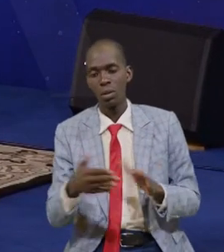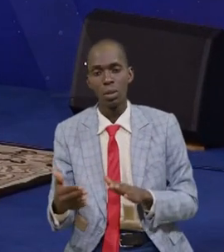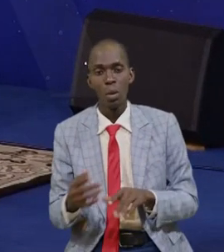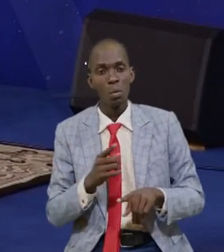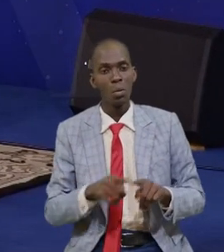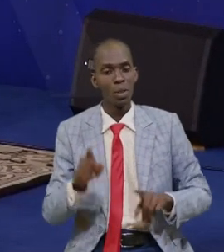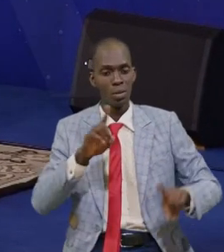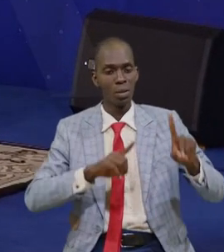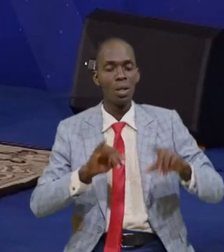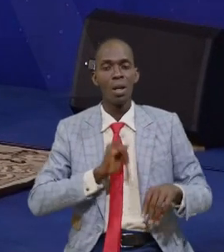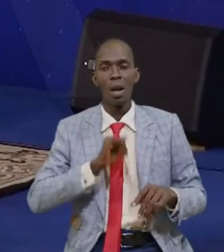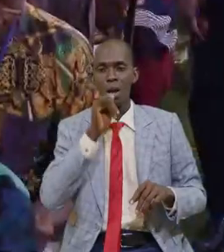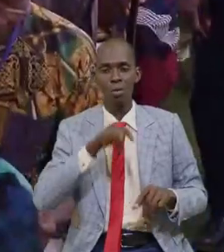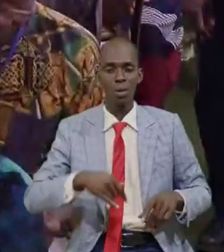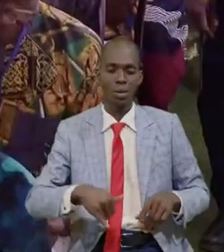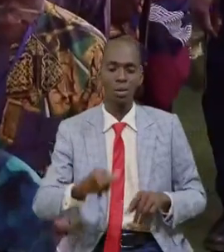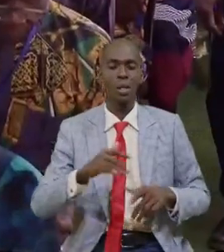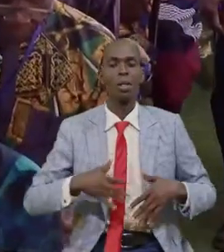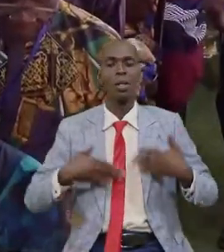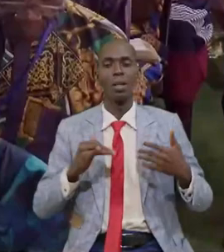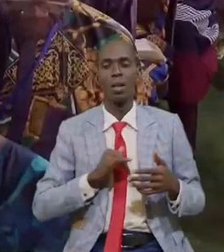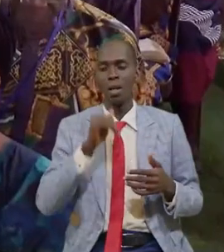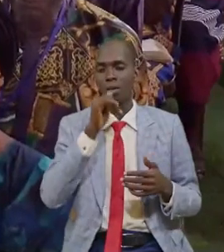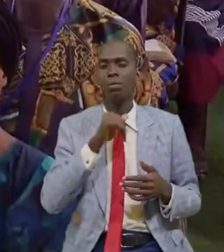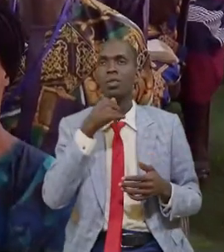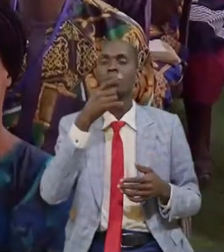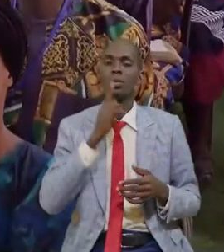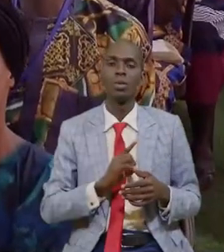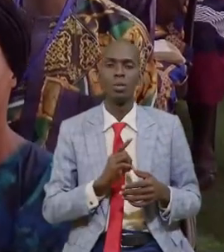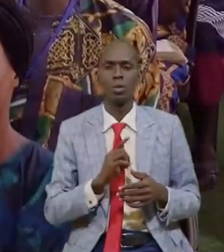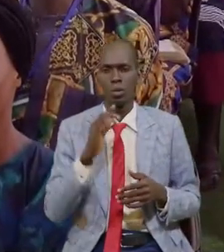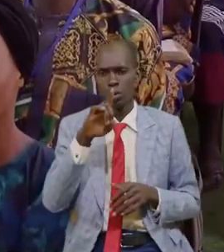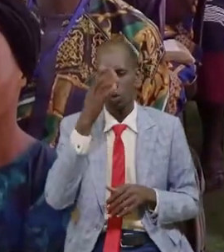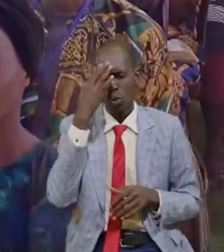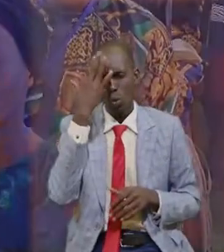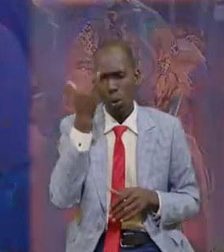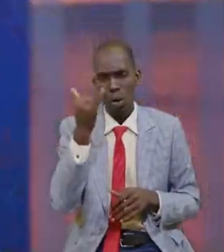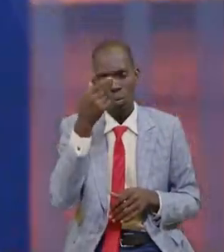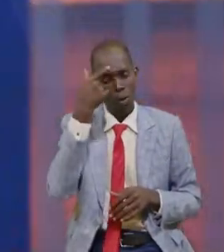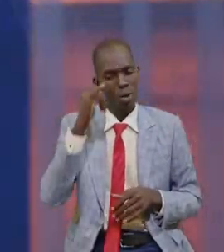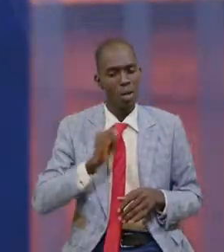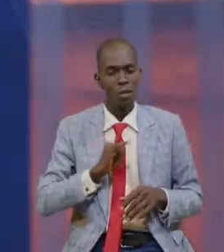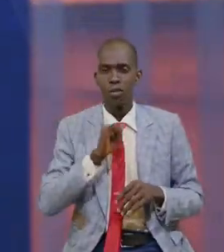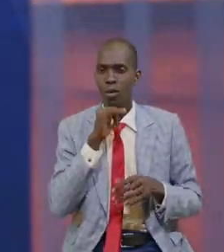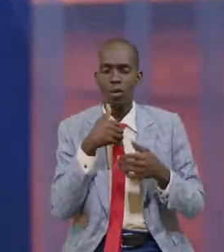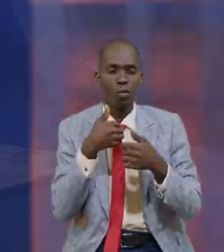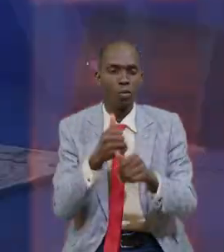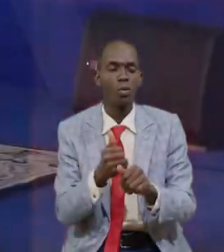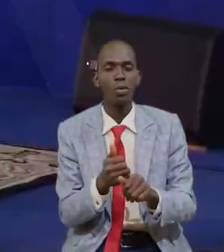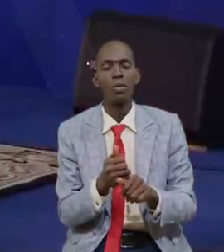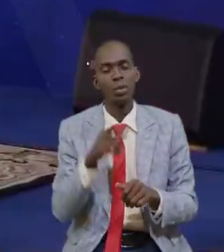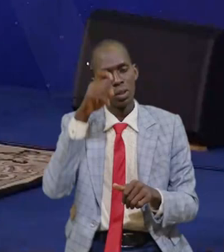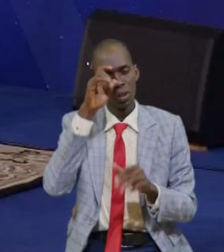I am not drowned. You know why? I didn't follow Pharaoh into the Red Sea. Don't follow